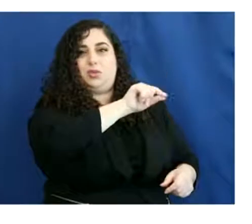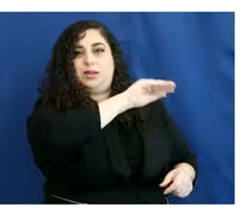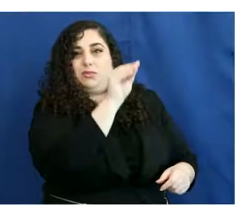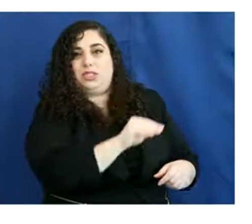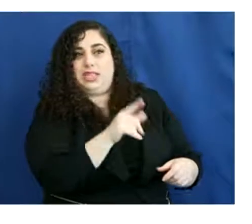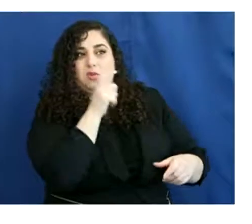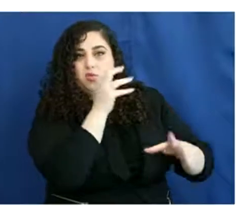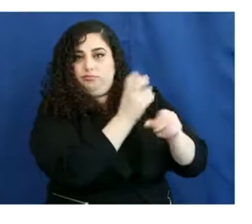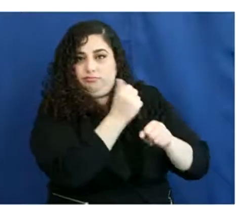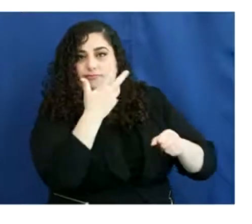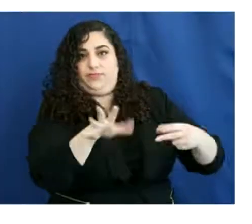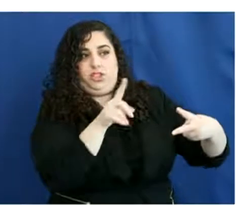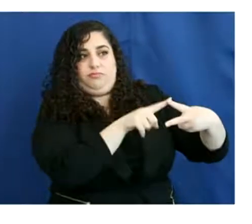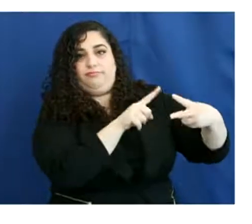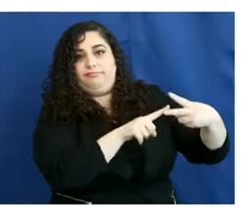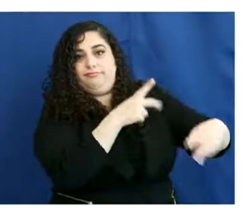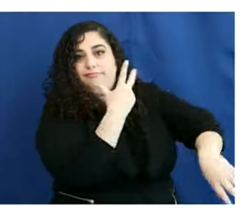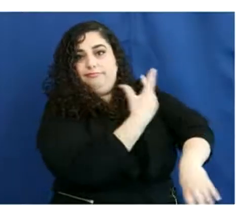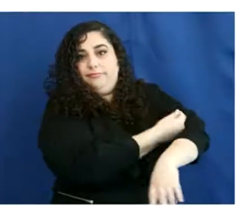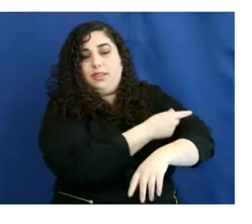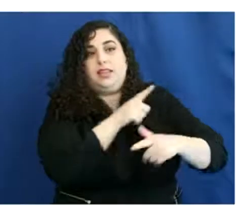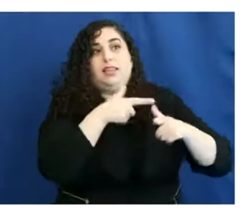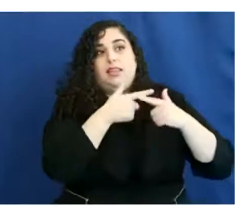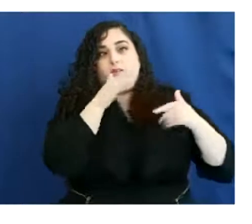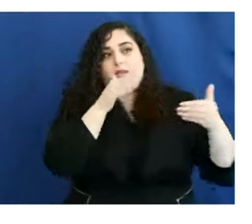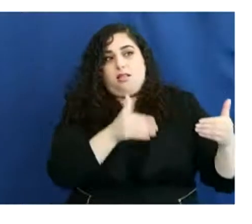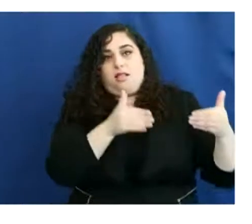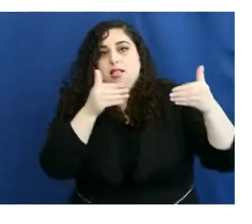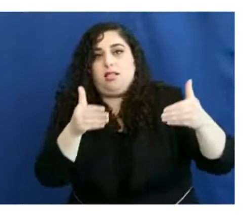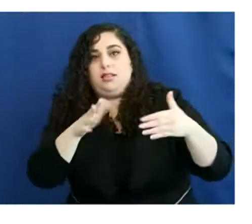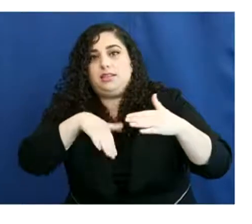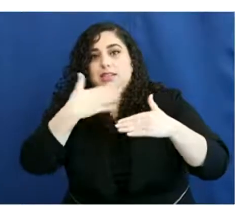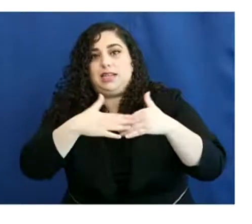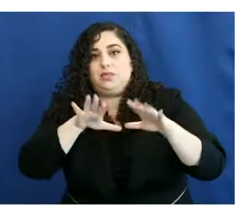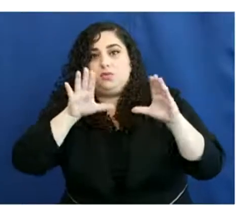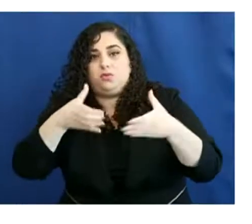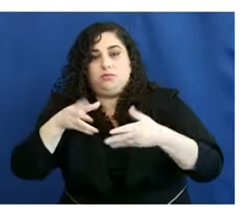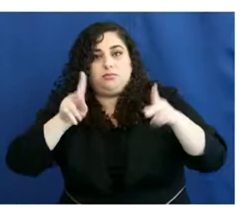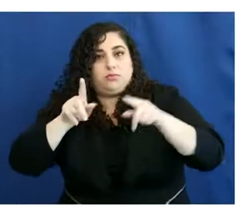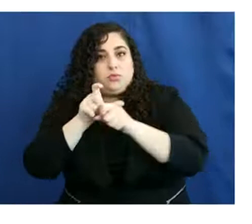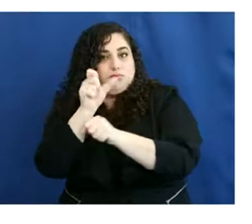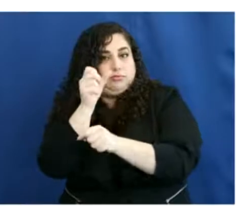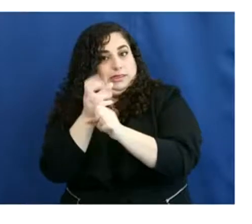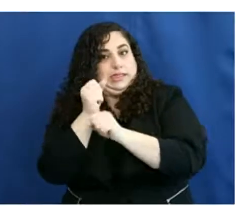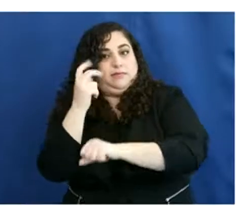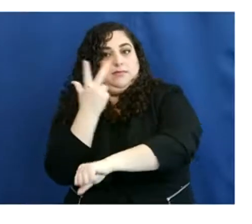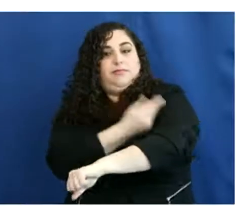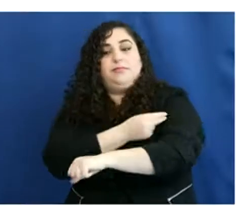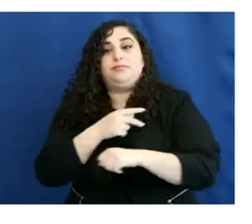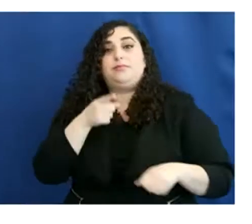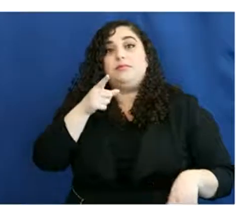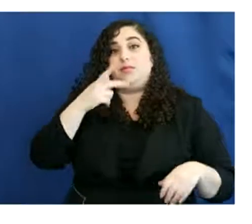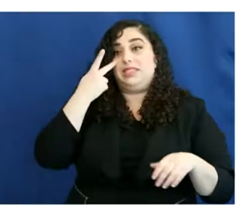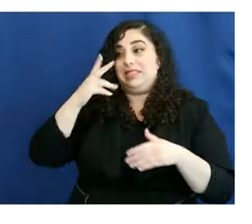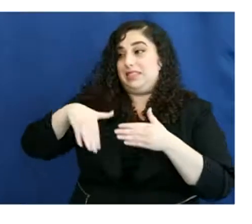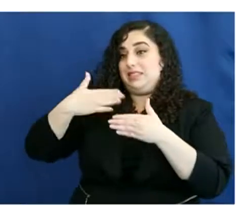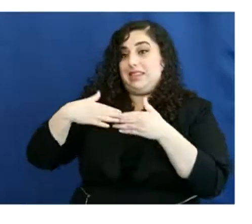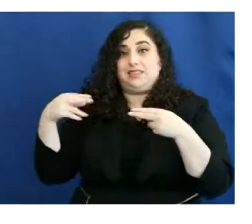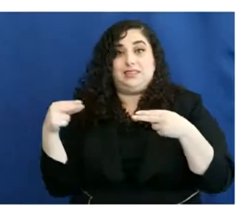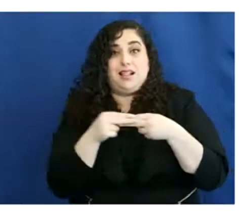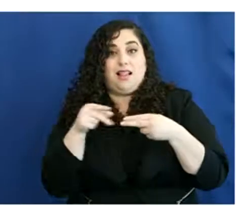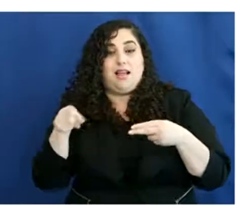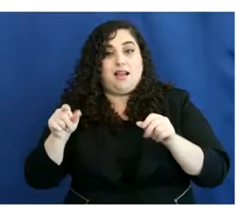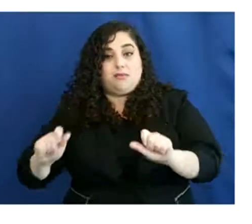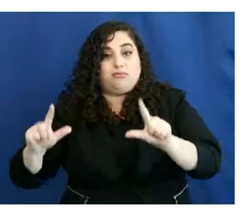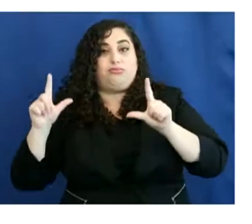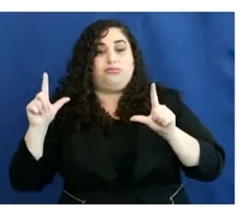who's helping us move forward. The next one you'll see right here is just our cases. And again, you just see general stability here. Our